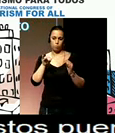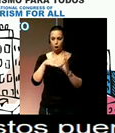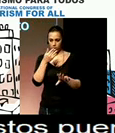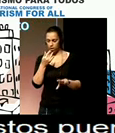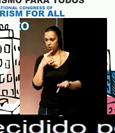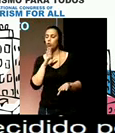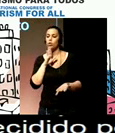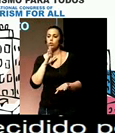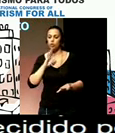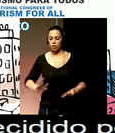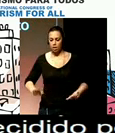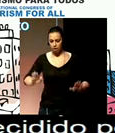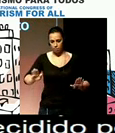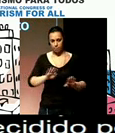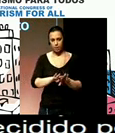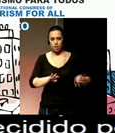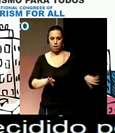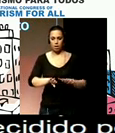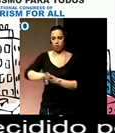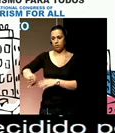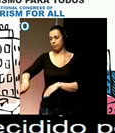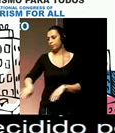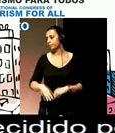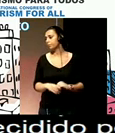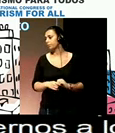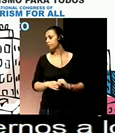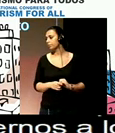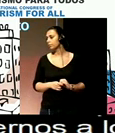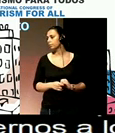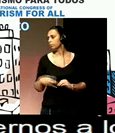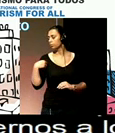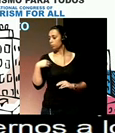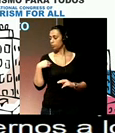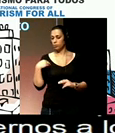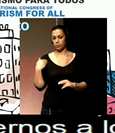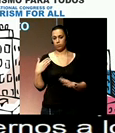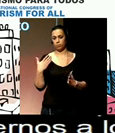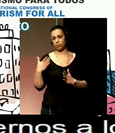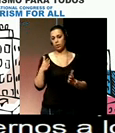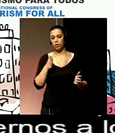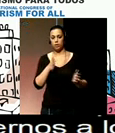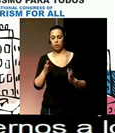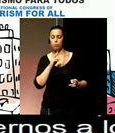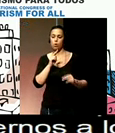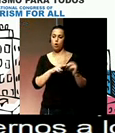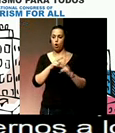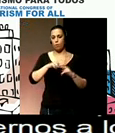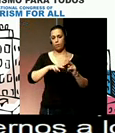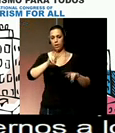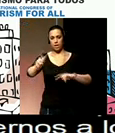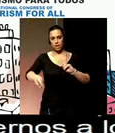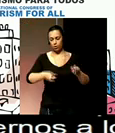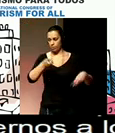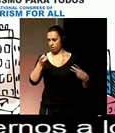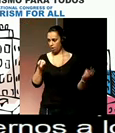During important renovation works or extraordinary repairs in important areas of the city,